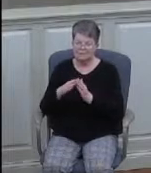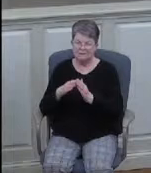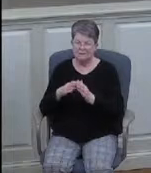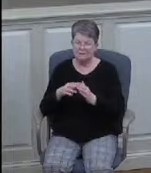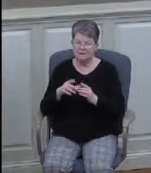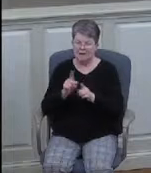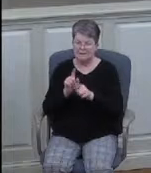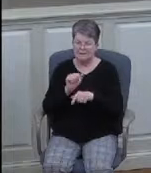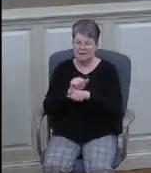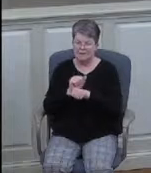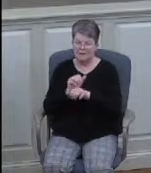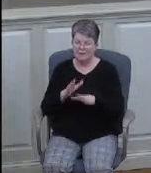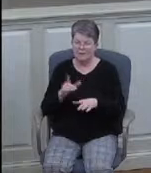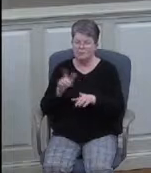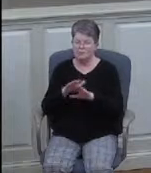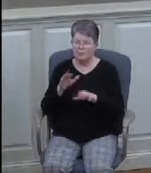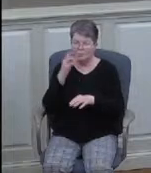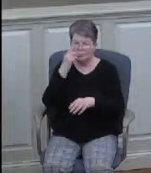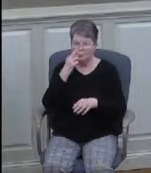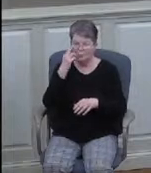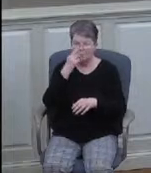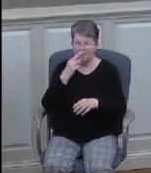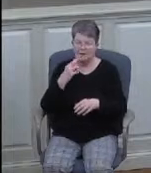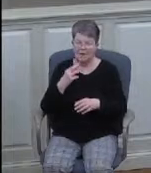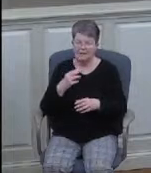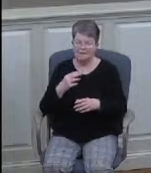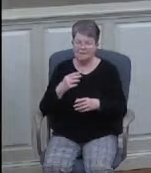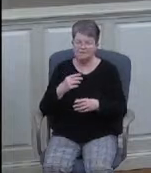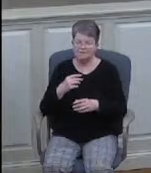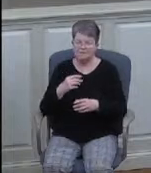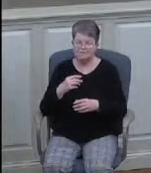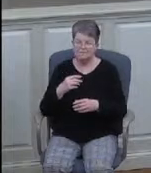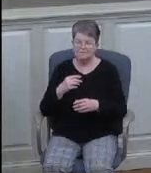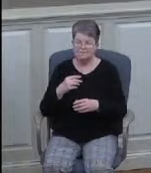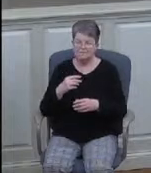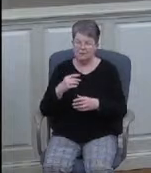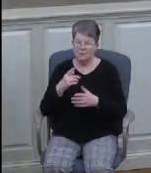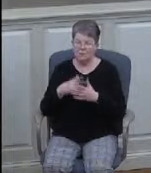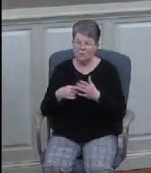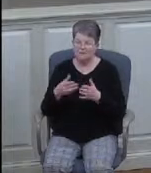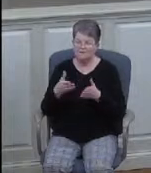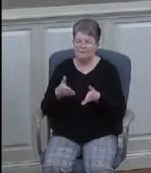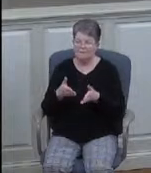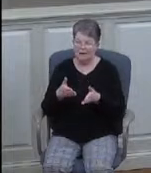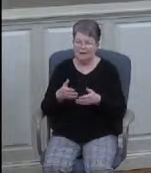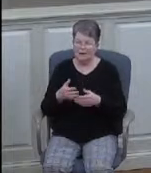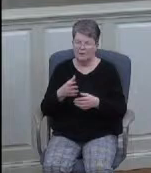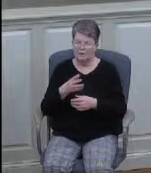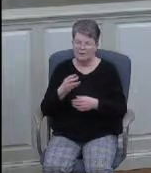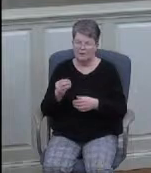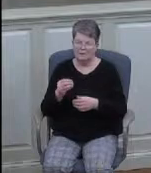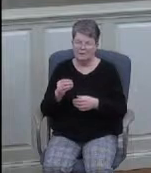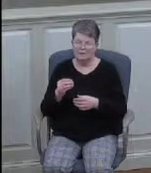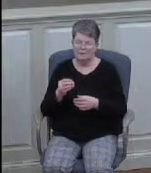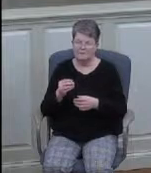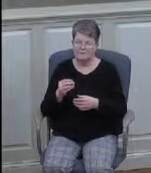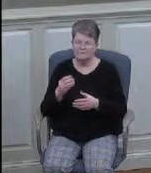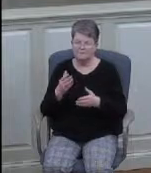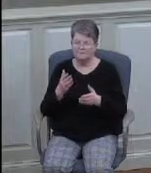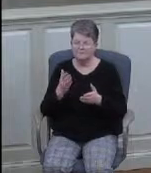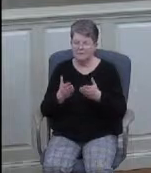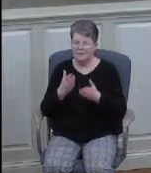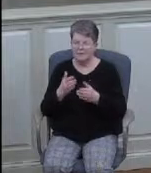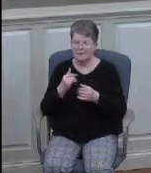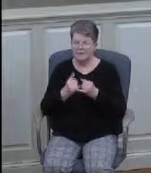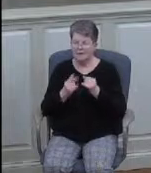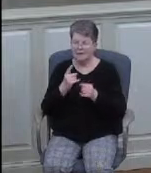as an employee, you don't realize what opportunities exist within municipal government. Oh, right, absolutely. And even me being here in the